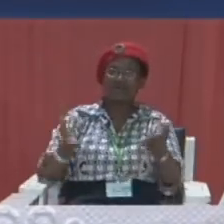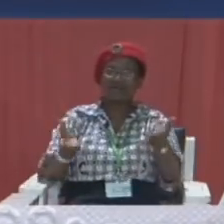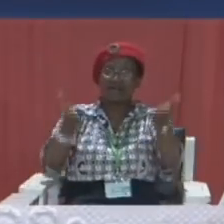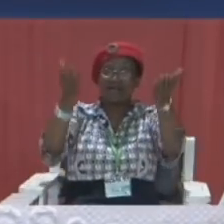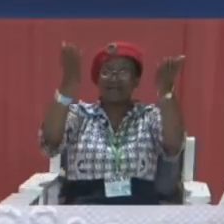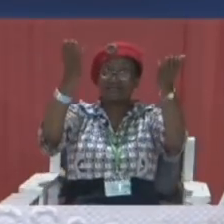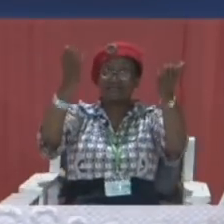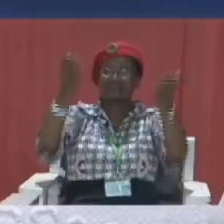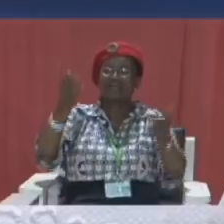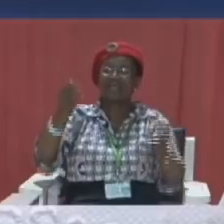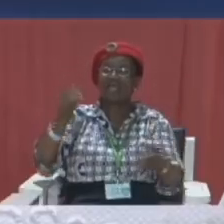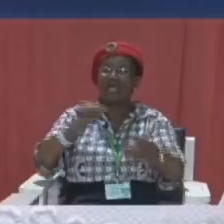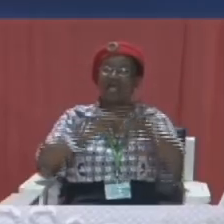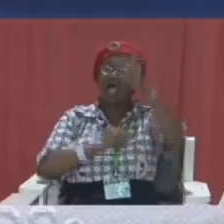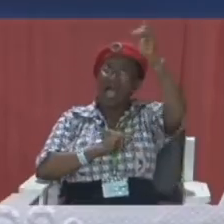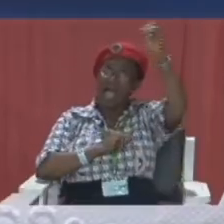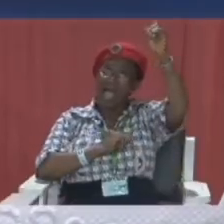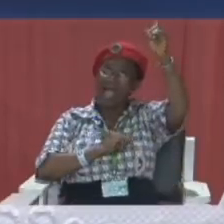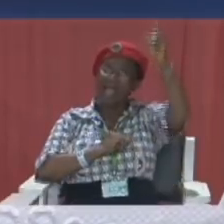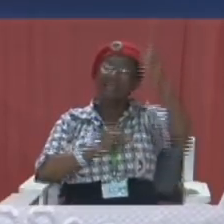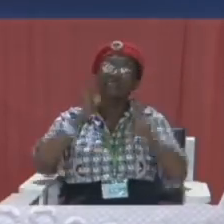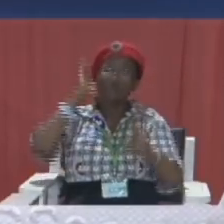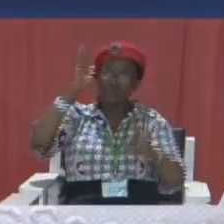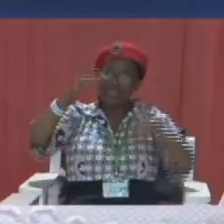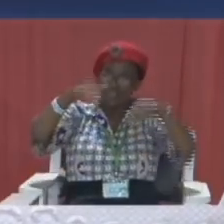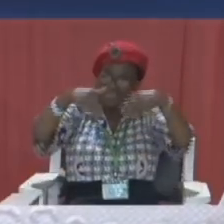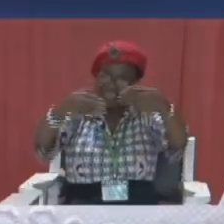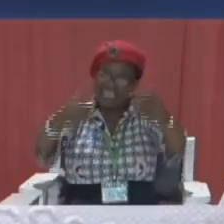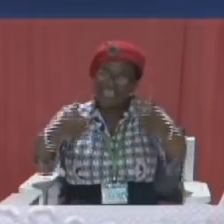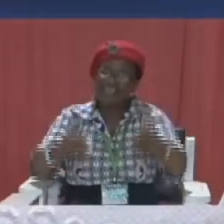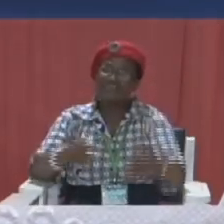will give you a taste of my almightiness.